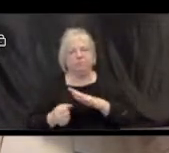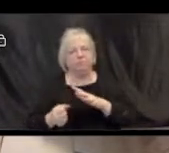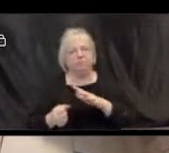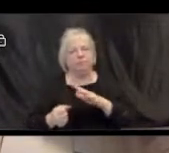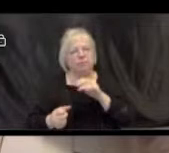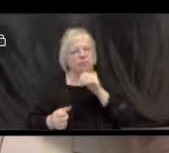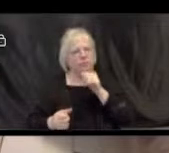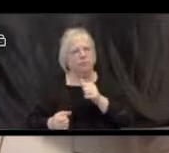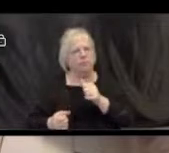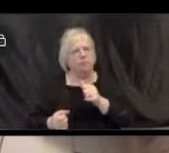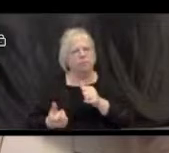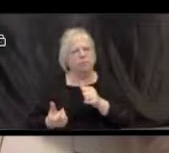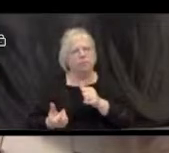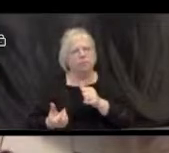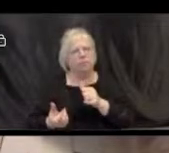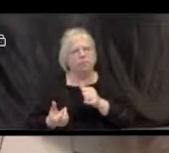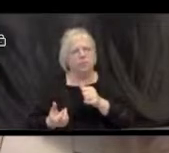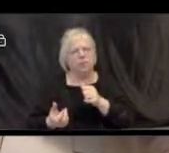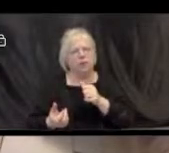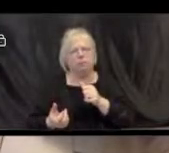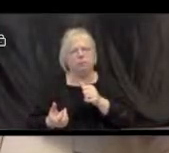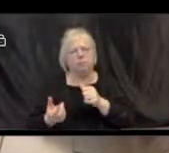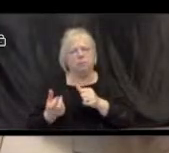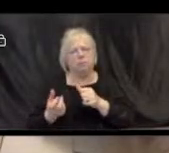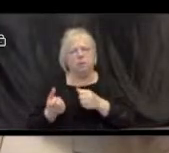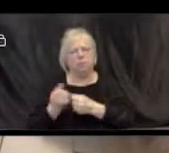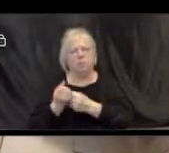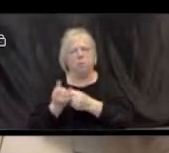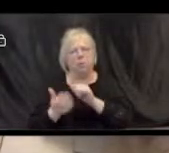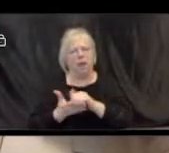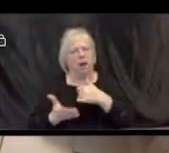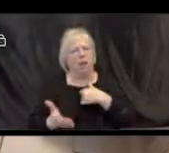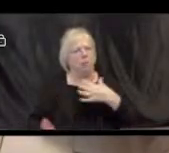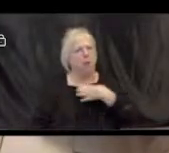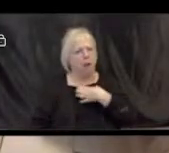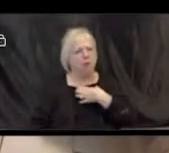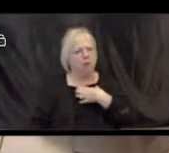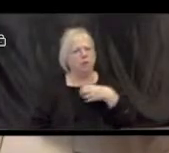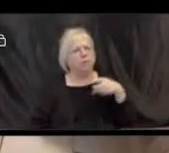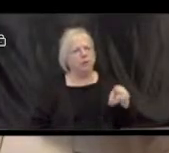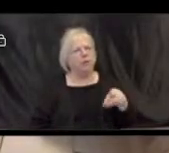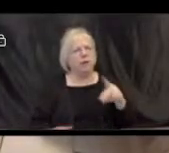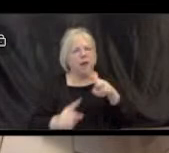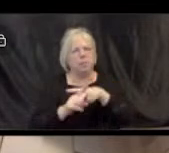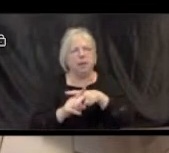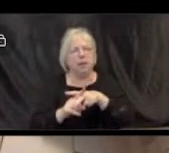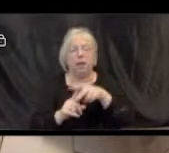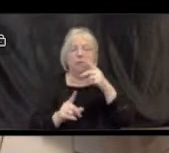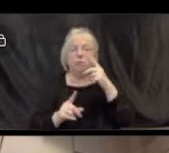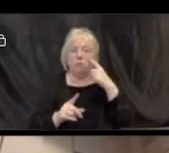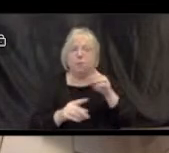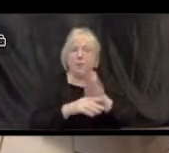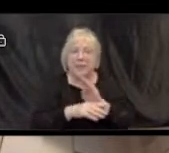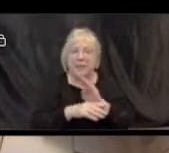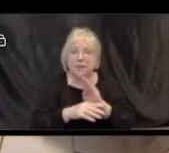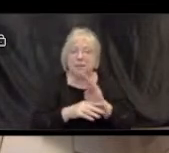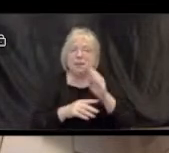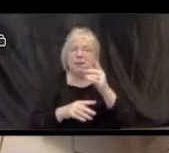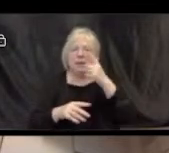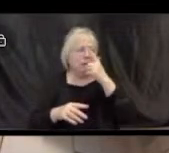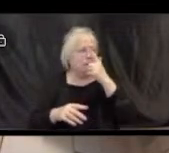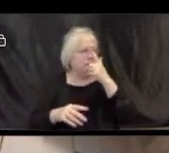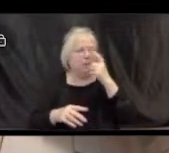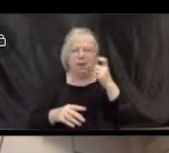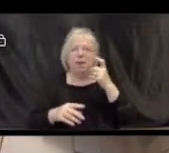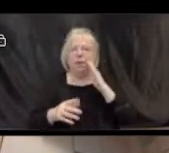not approve. I oppose of this here location for business because it would